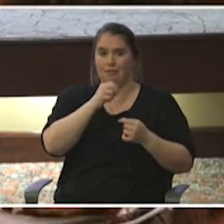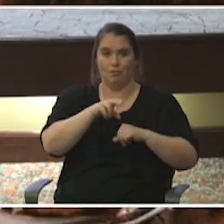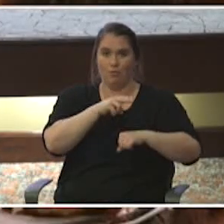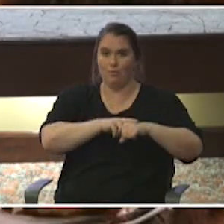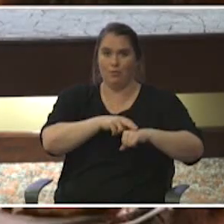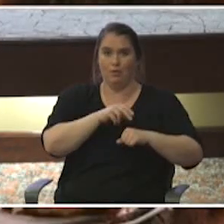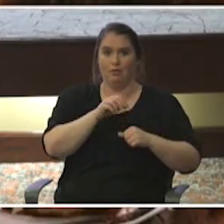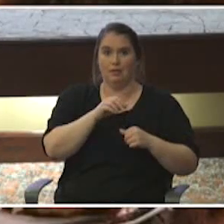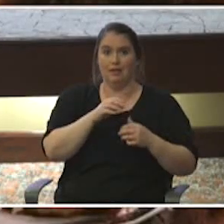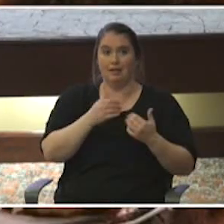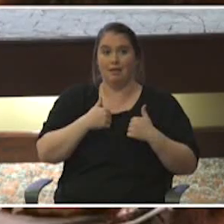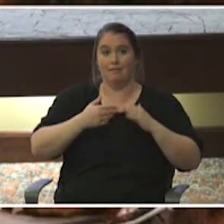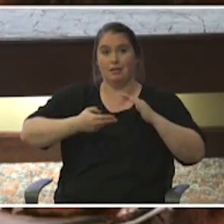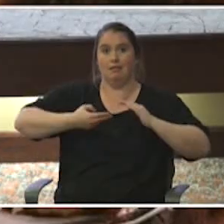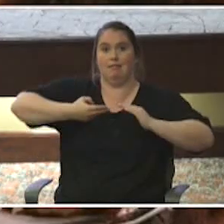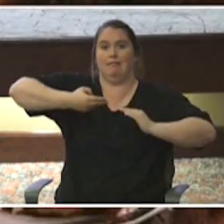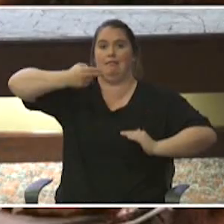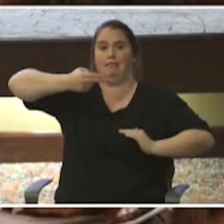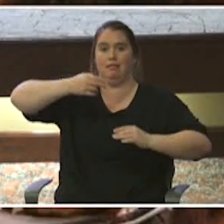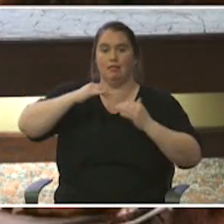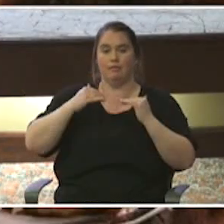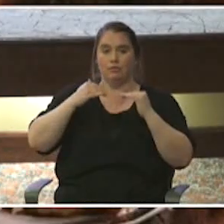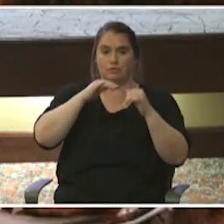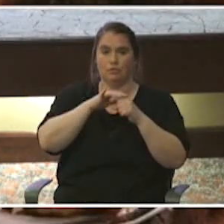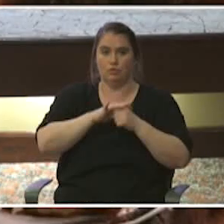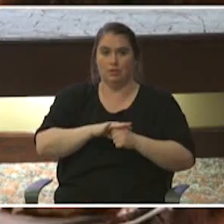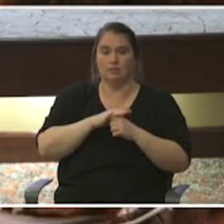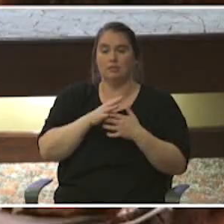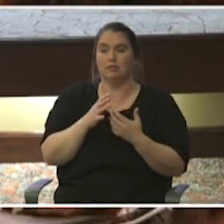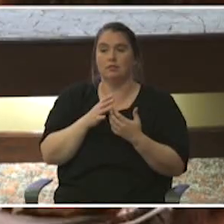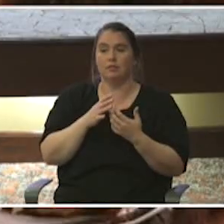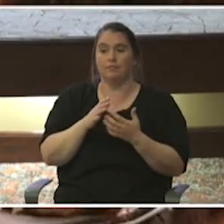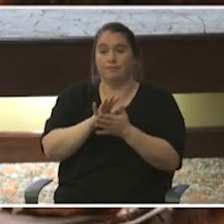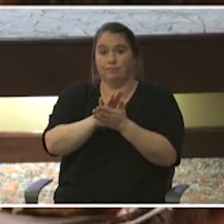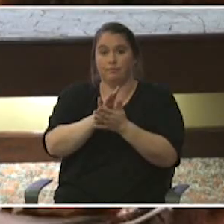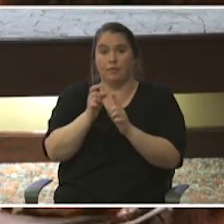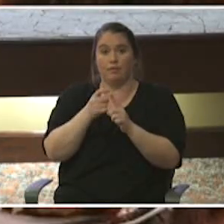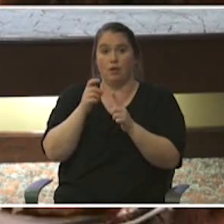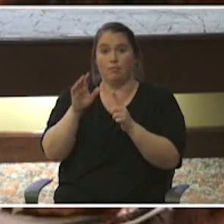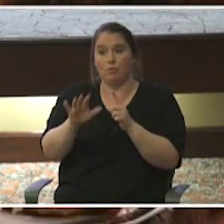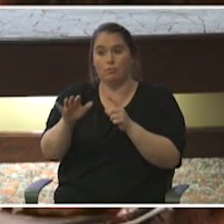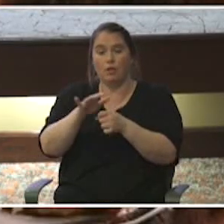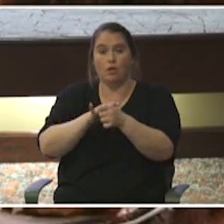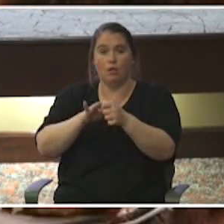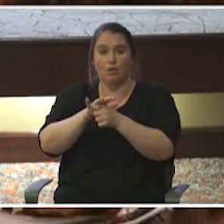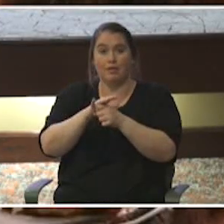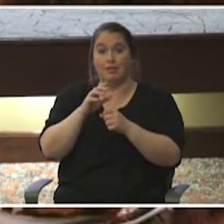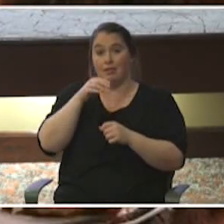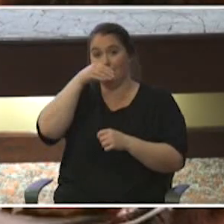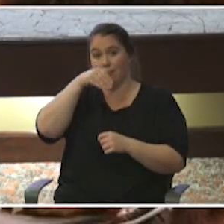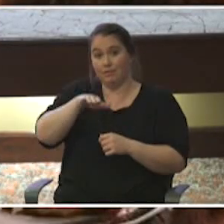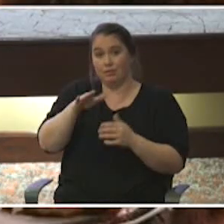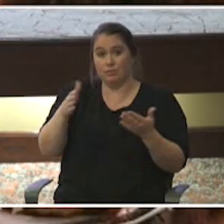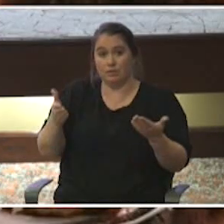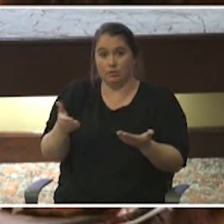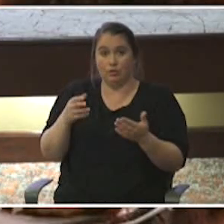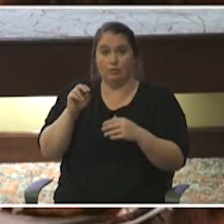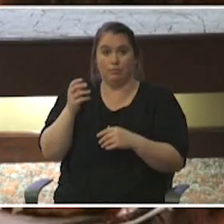level of stress in these animals. And there are local videos from local citizens from the elephant that was here in November, and that